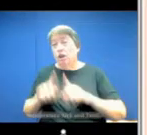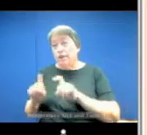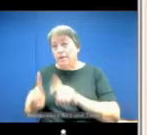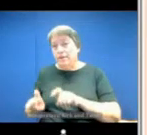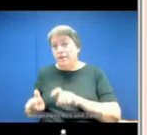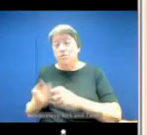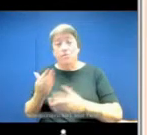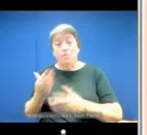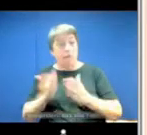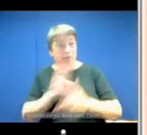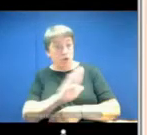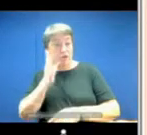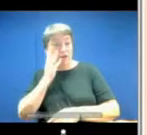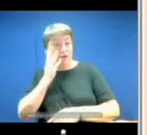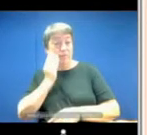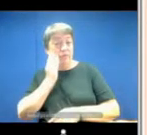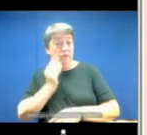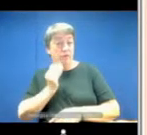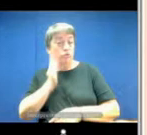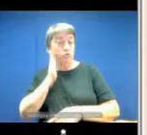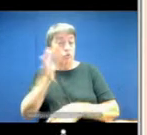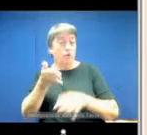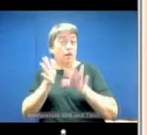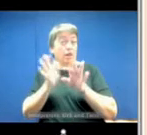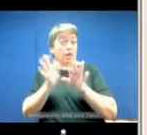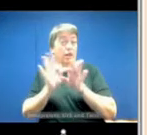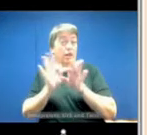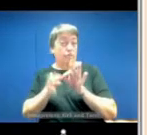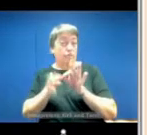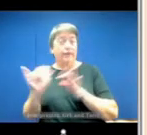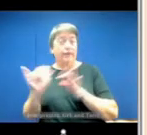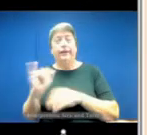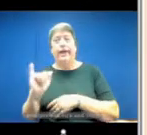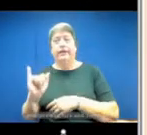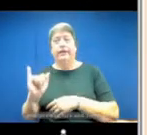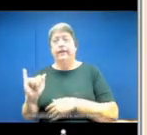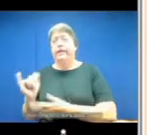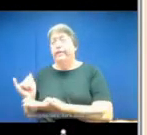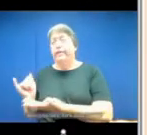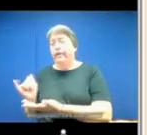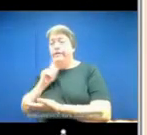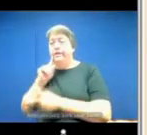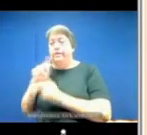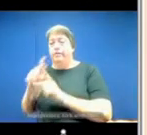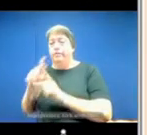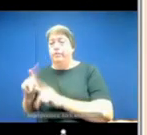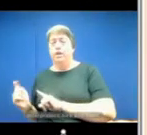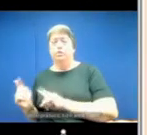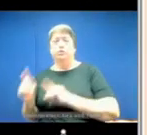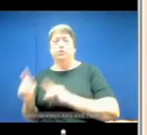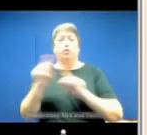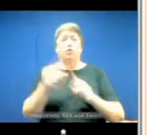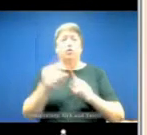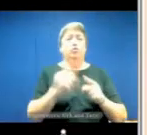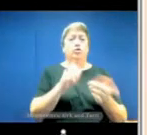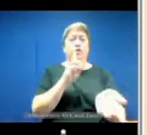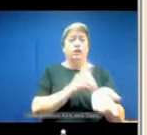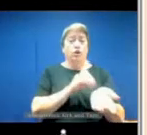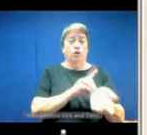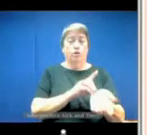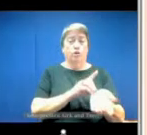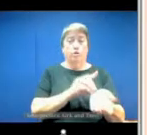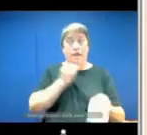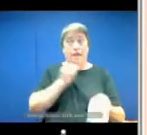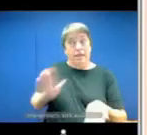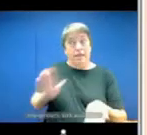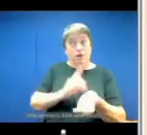deaf person goes to a doctor and the doctor isn't his doctor, but it's called an IME, which is